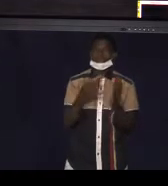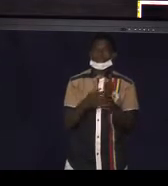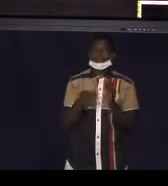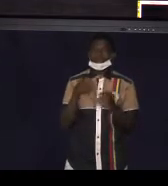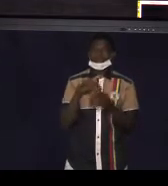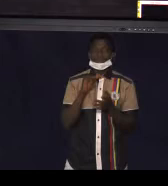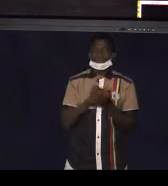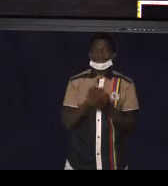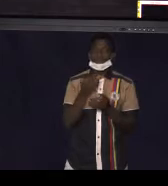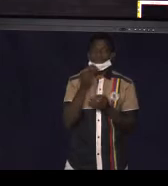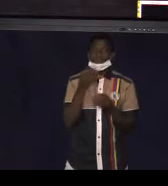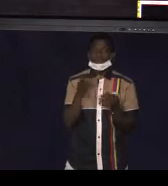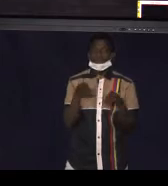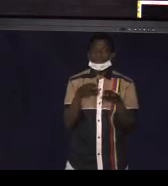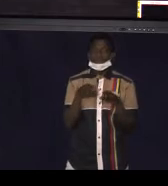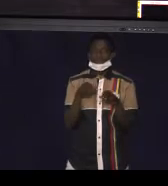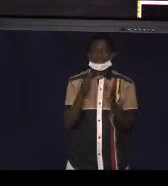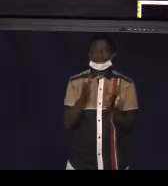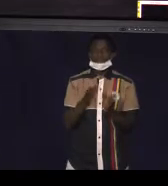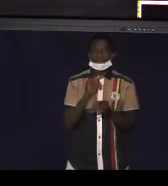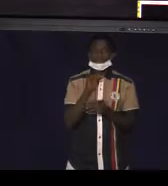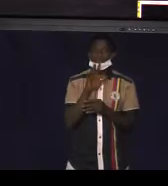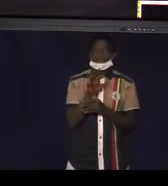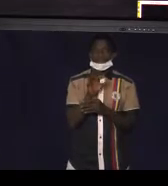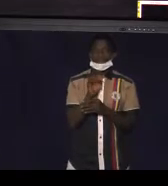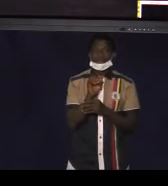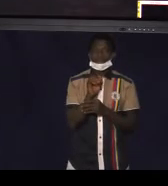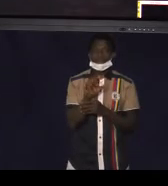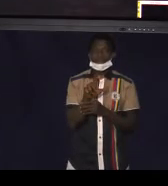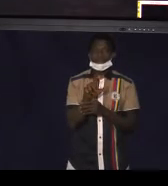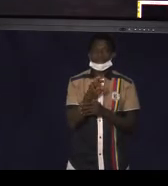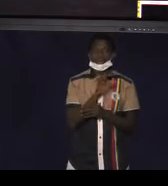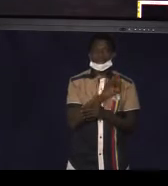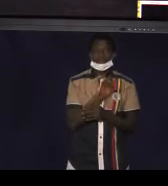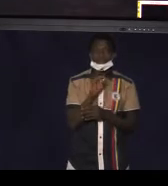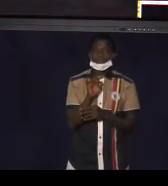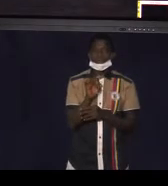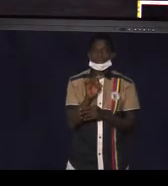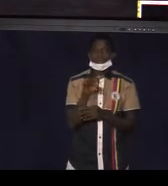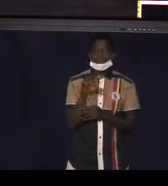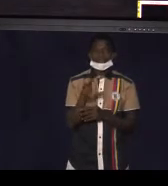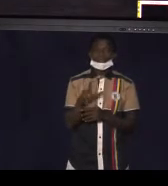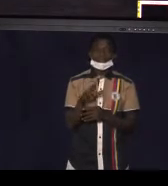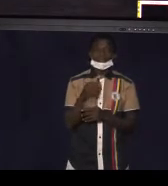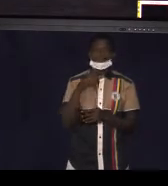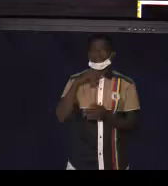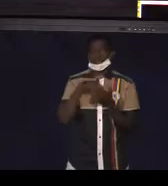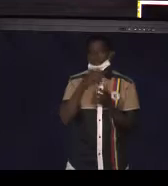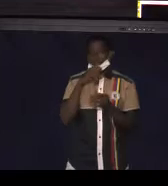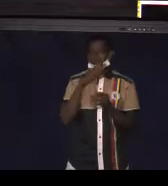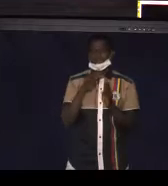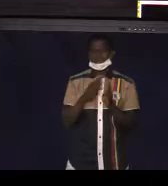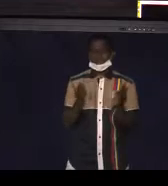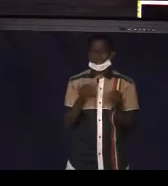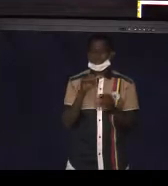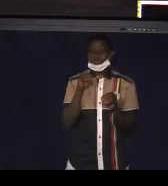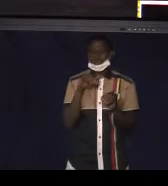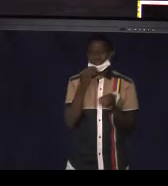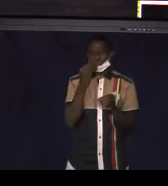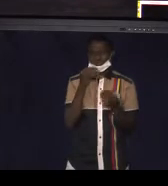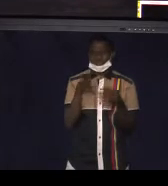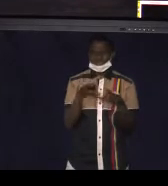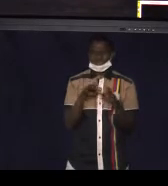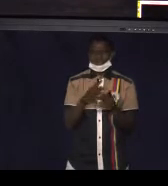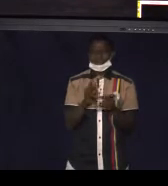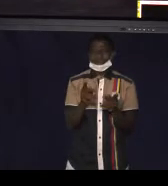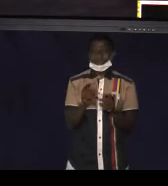restaurant is 50 liters, 88 centiliters. Must be a big restaurant. Okay, so just focus on what we